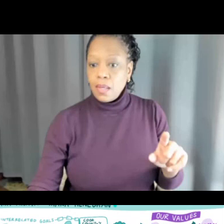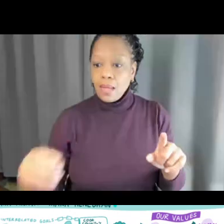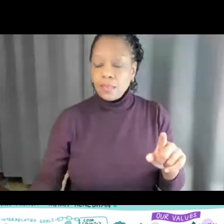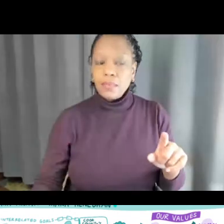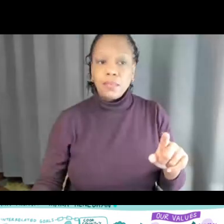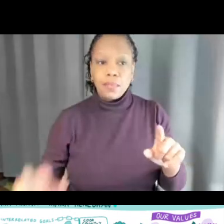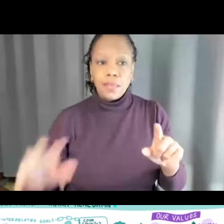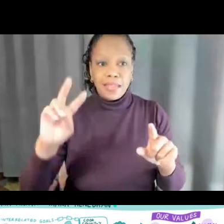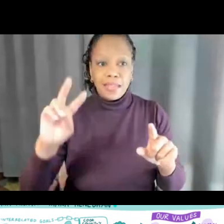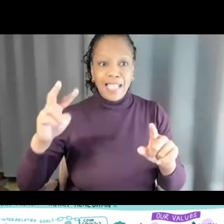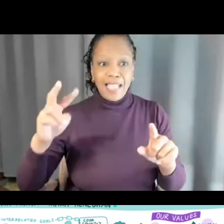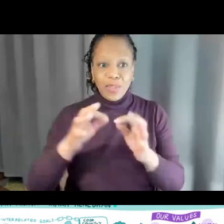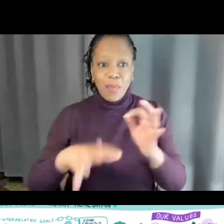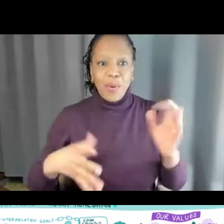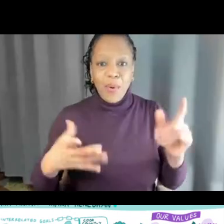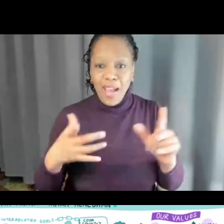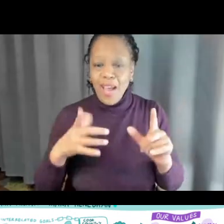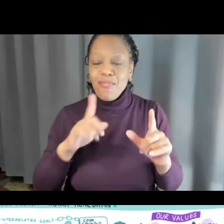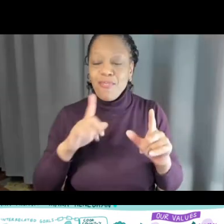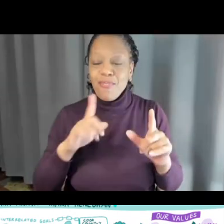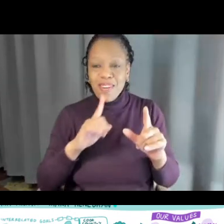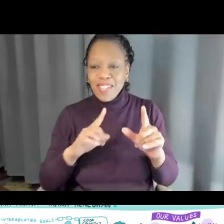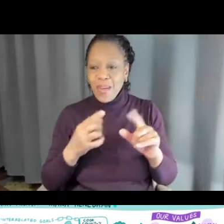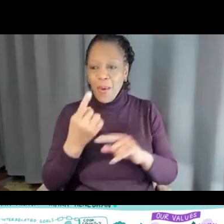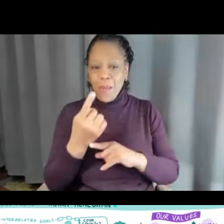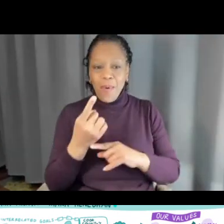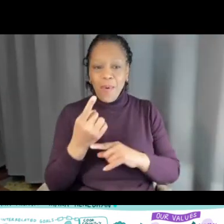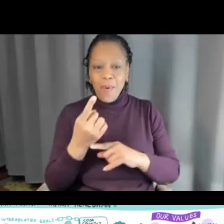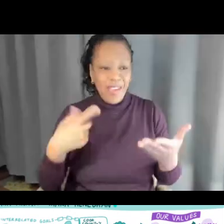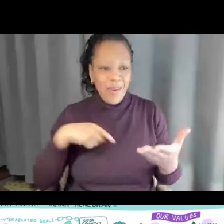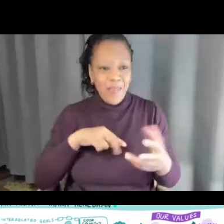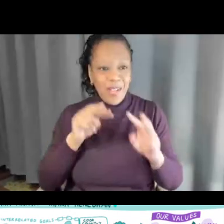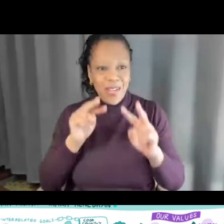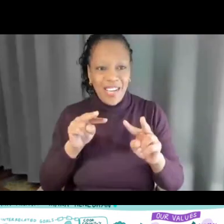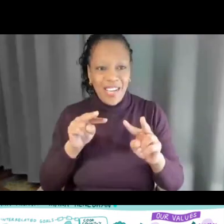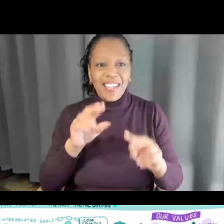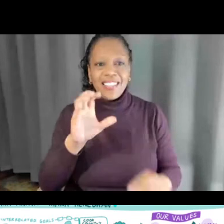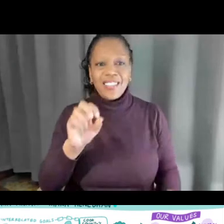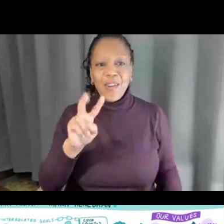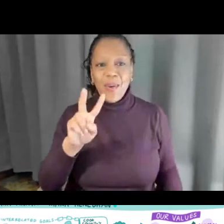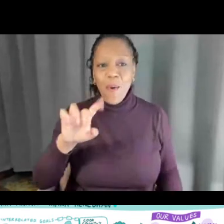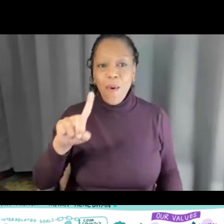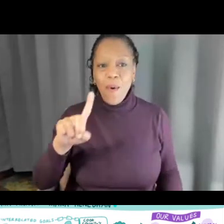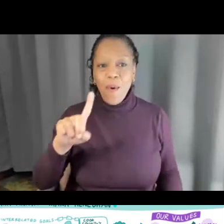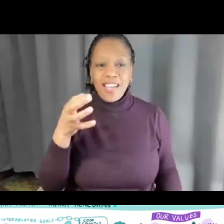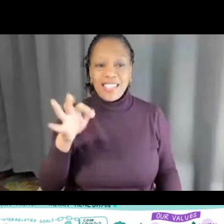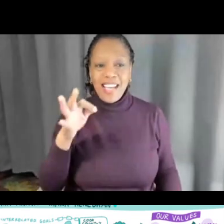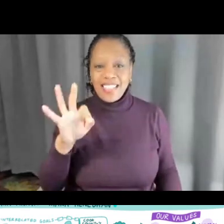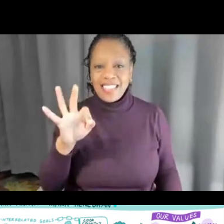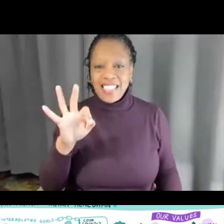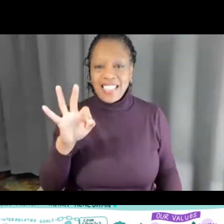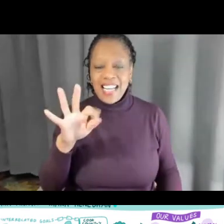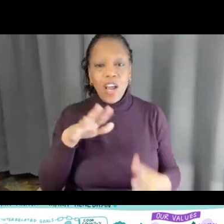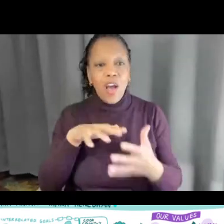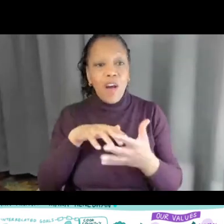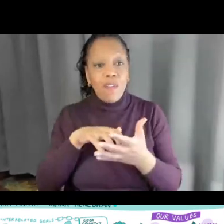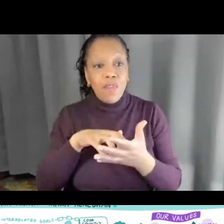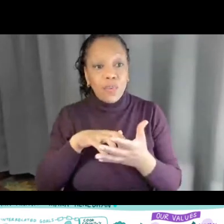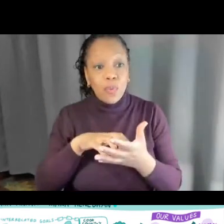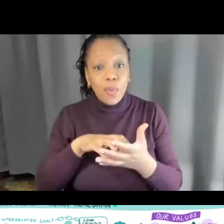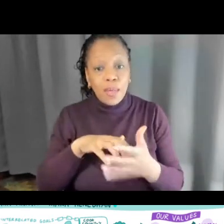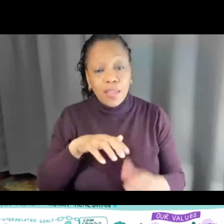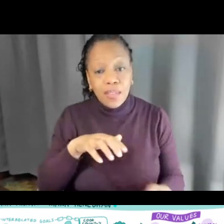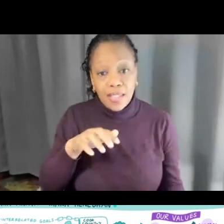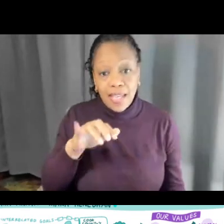really specific, one of the measures that we look at is the COVID-19 Community Vulnerability Index, the map of which we